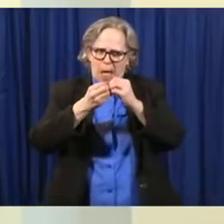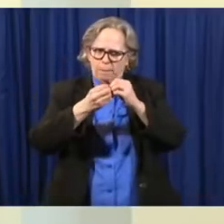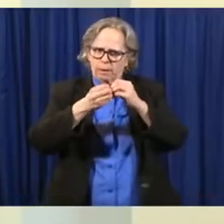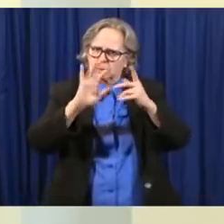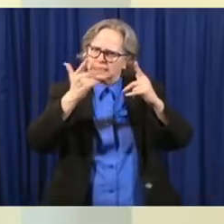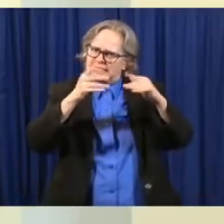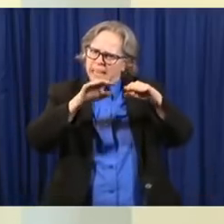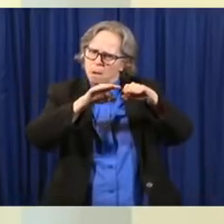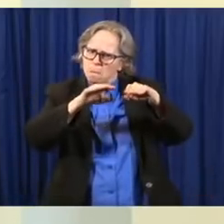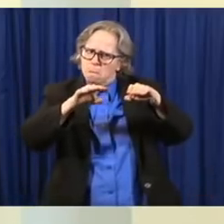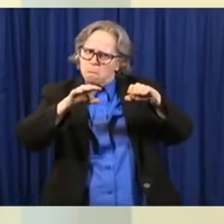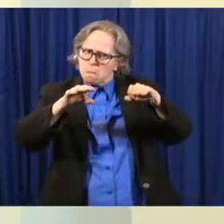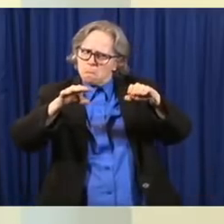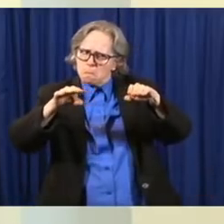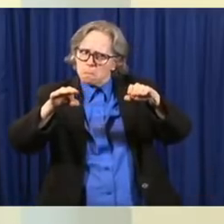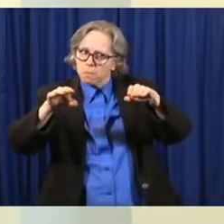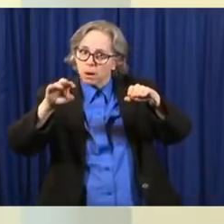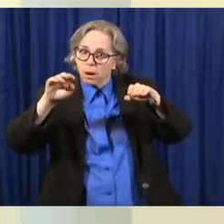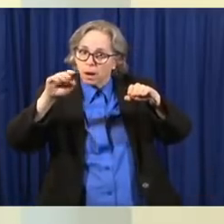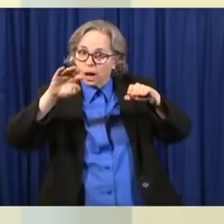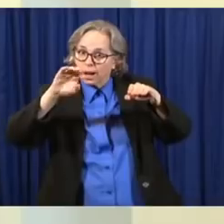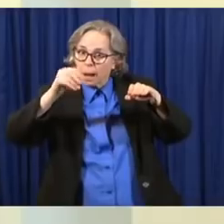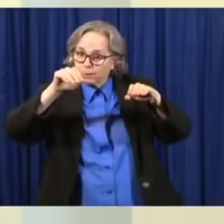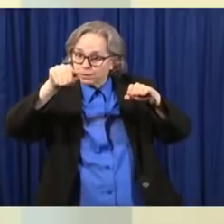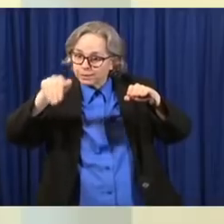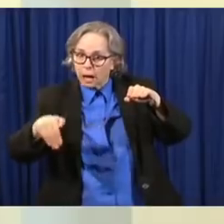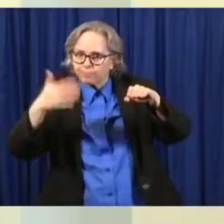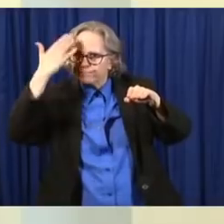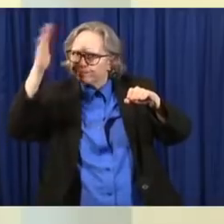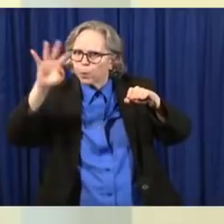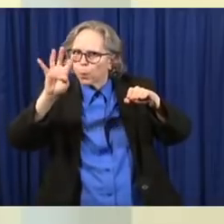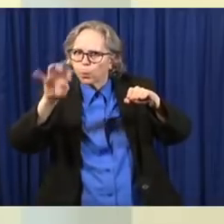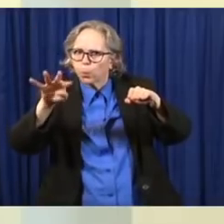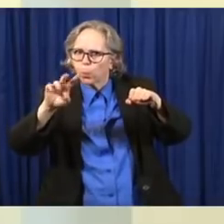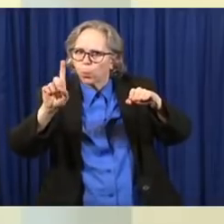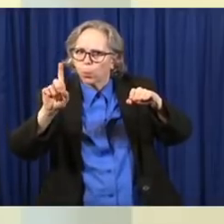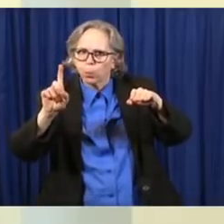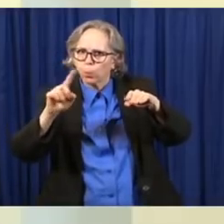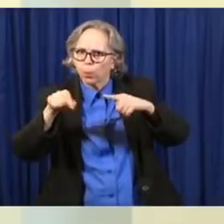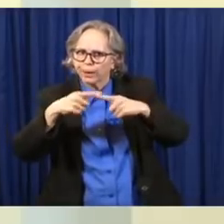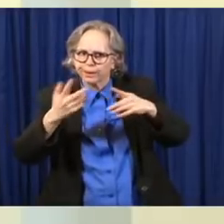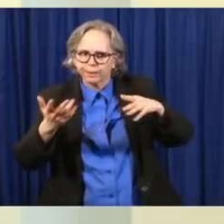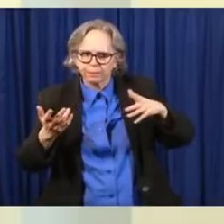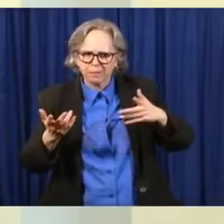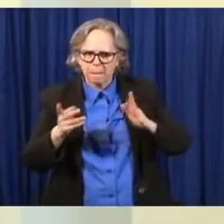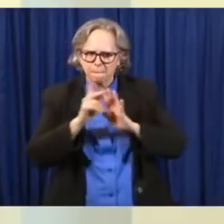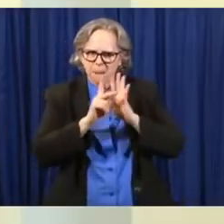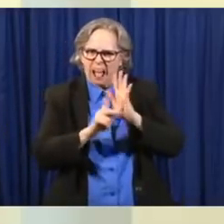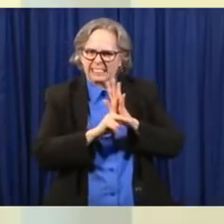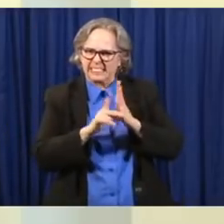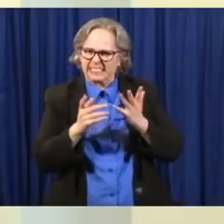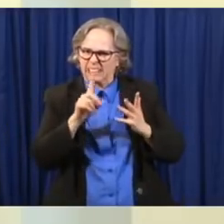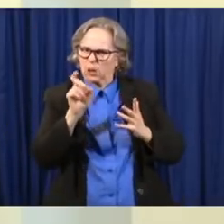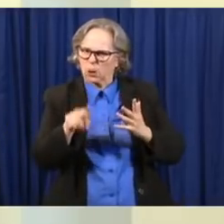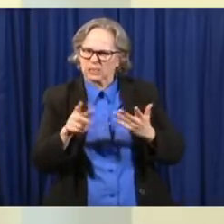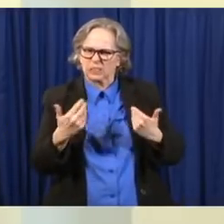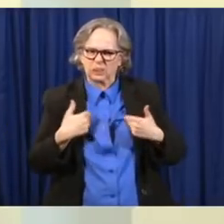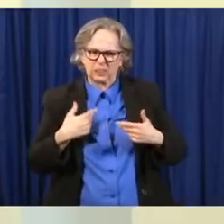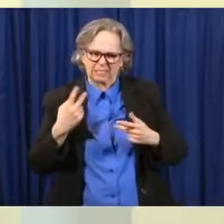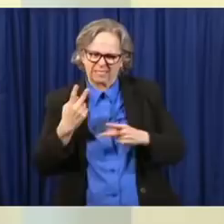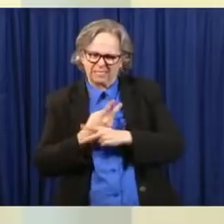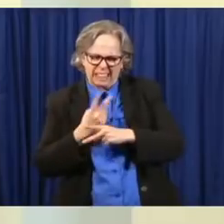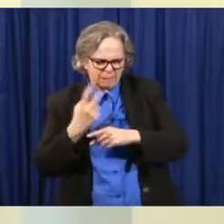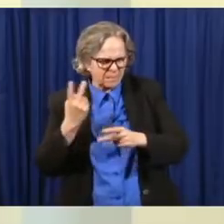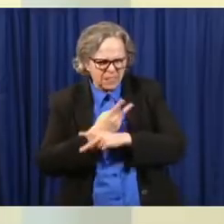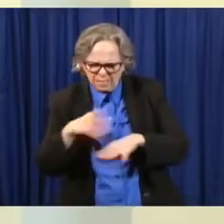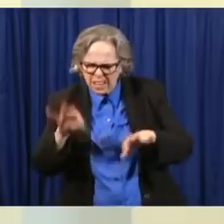down. And we're trying to get the answers to those policy questions, but balance getting us out and about in our